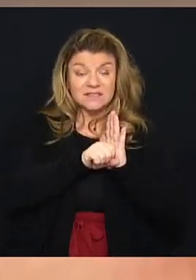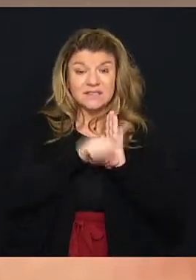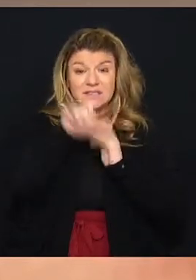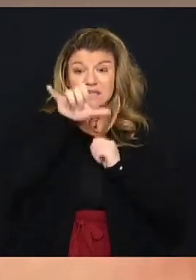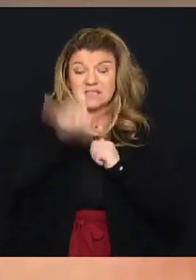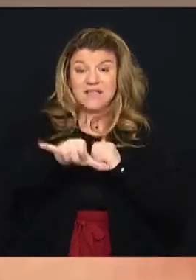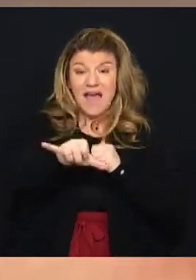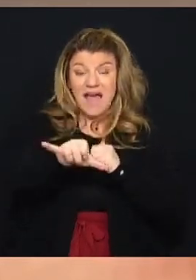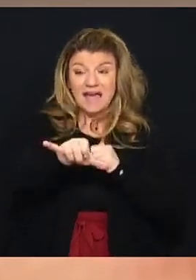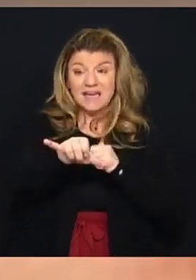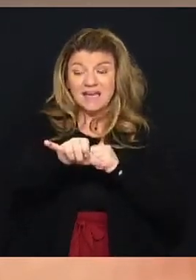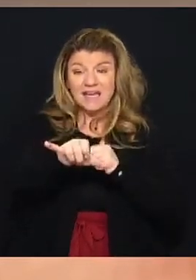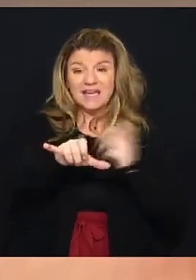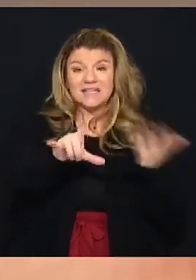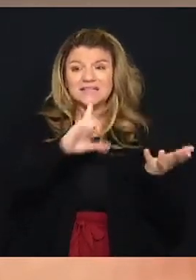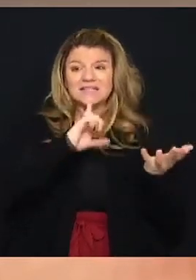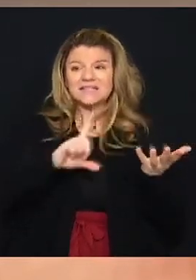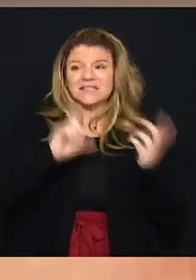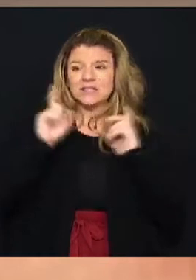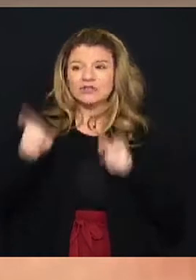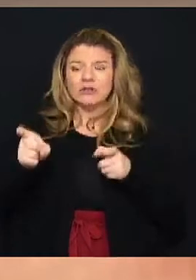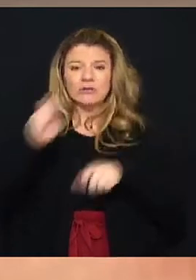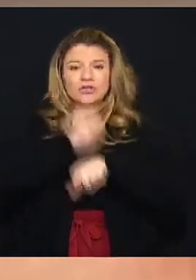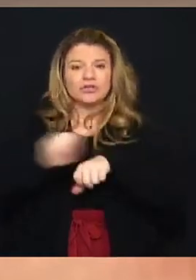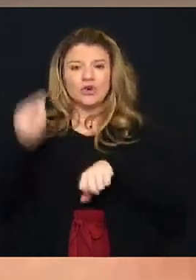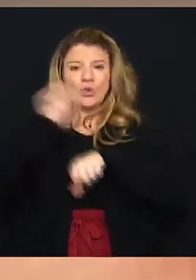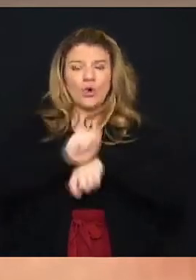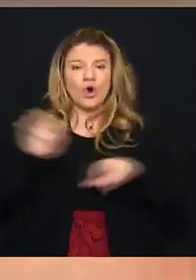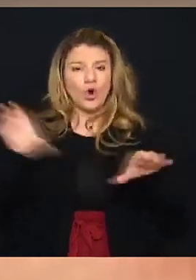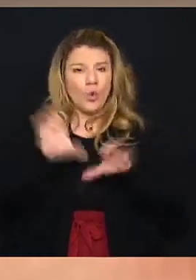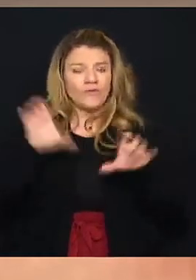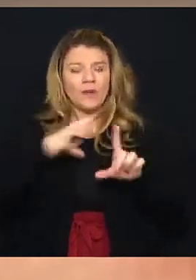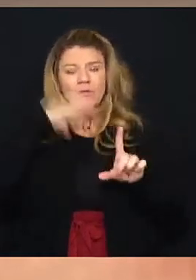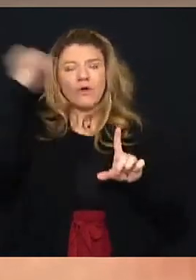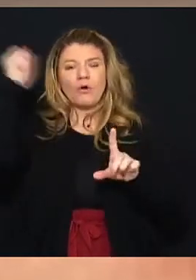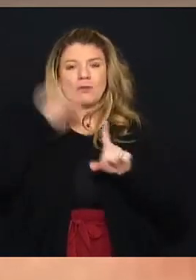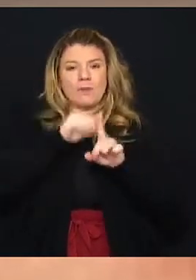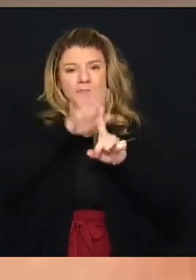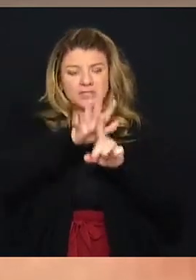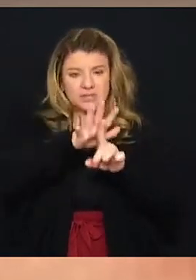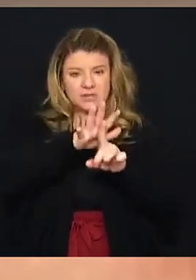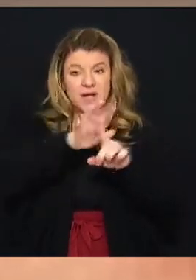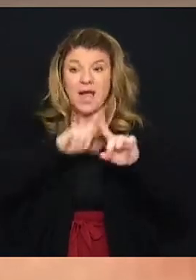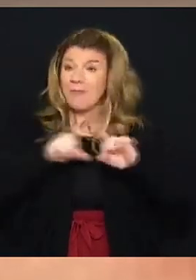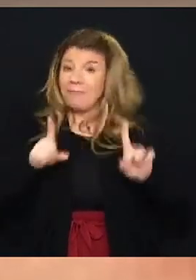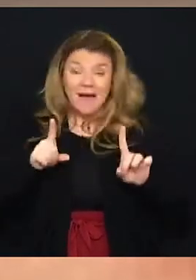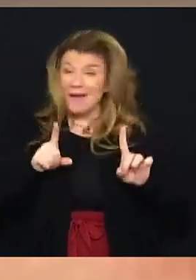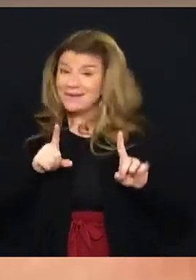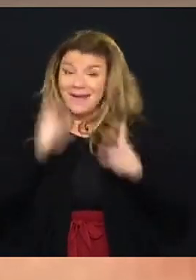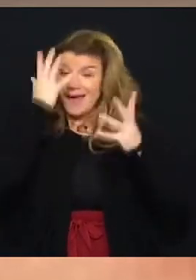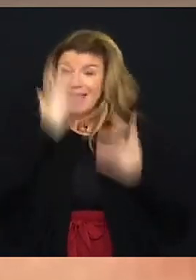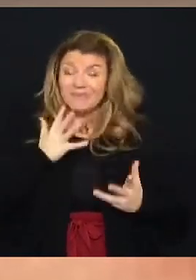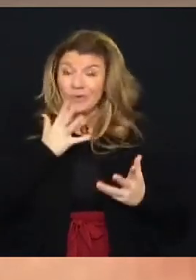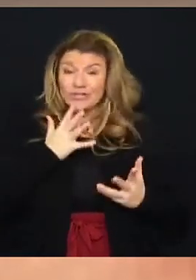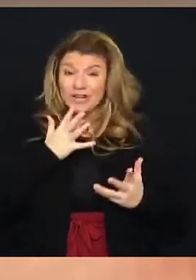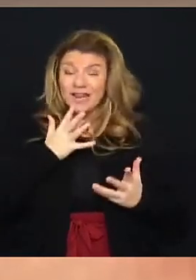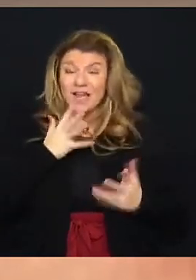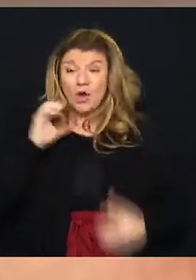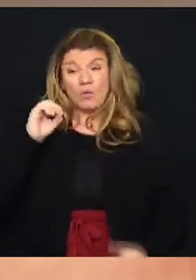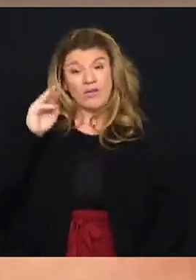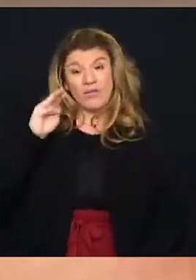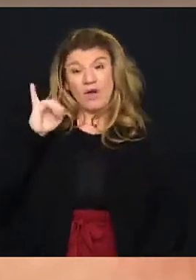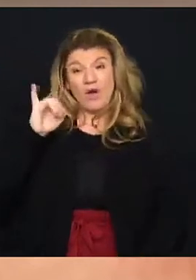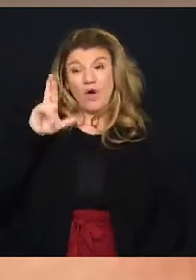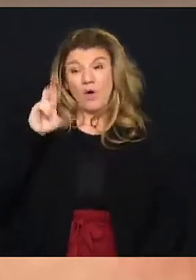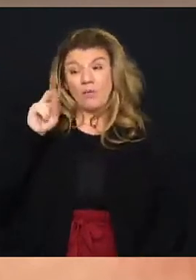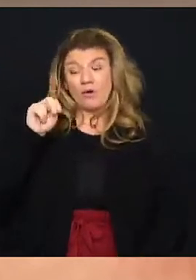is attributed to the work that we've done with our older population, but unfortunately also with Omicron is